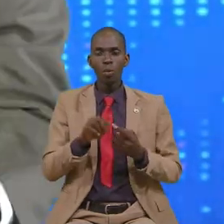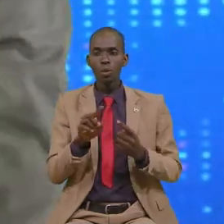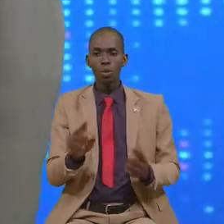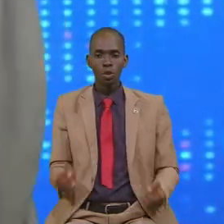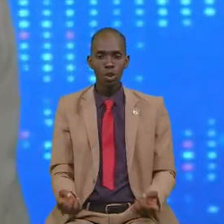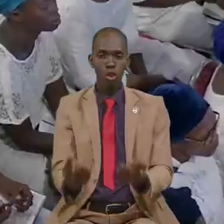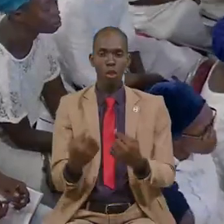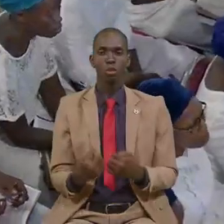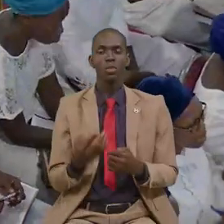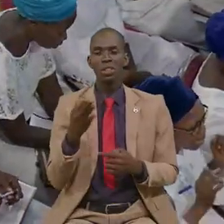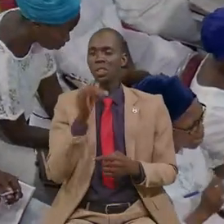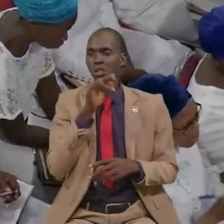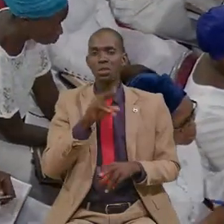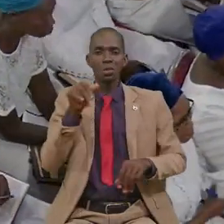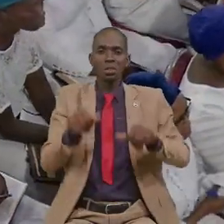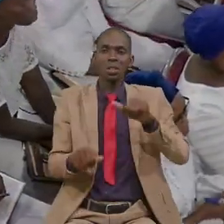no doubt,